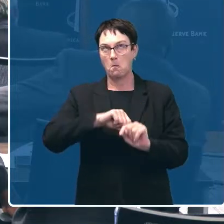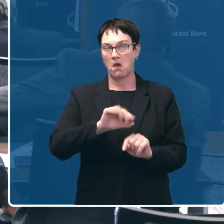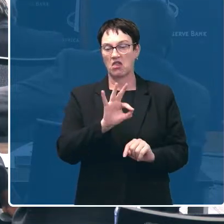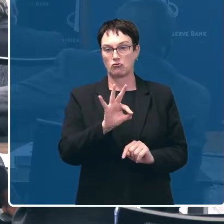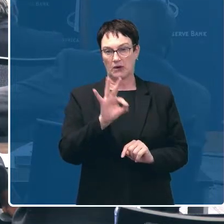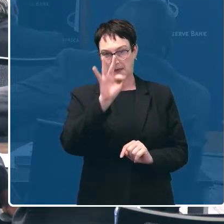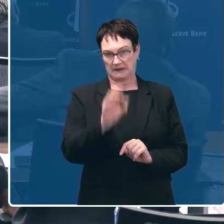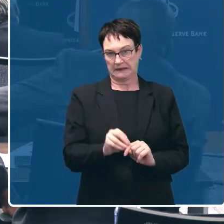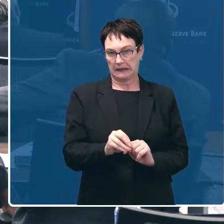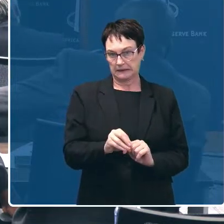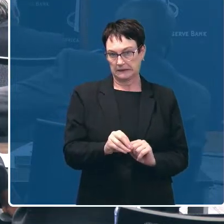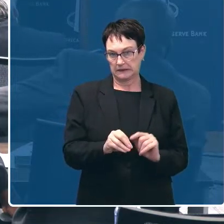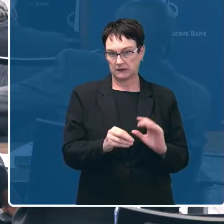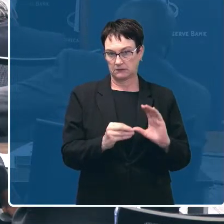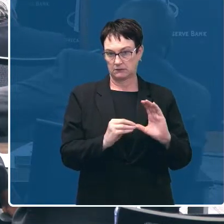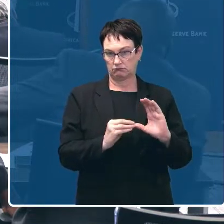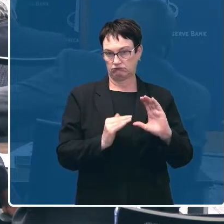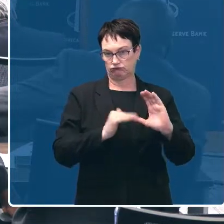And then,